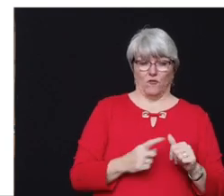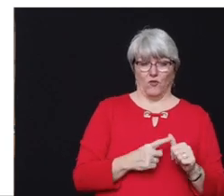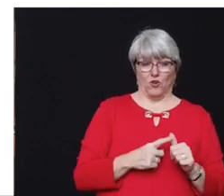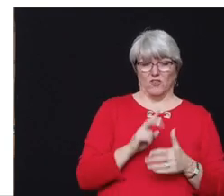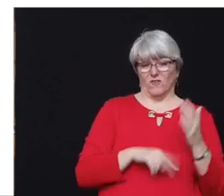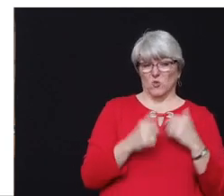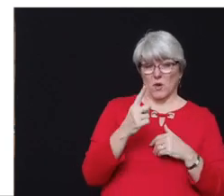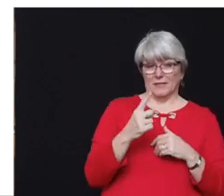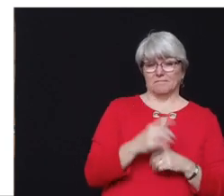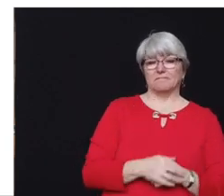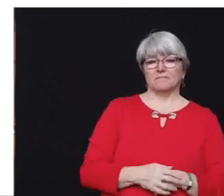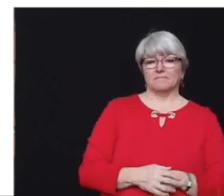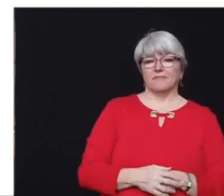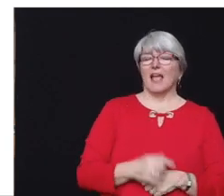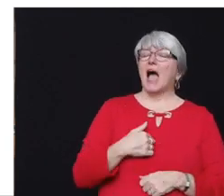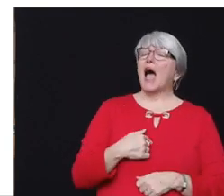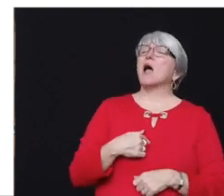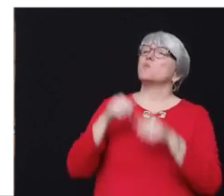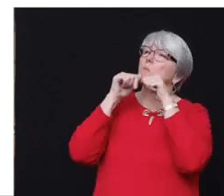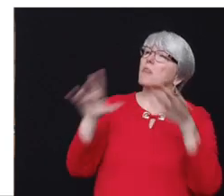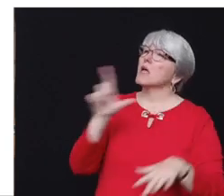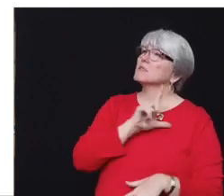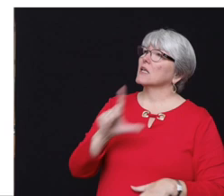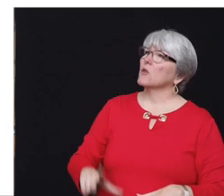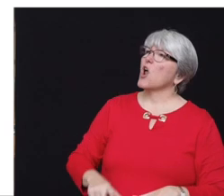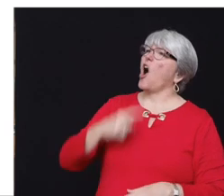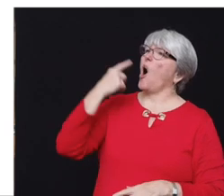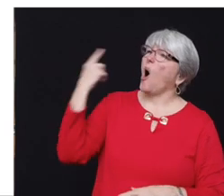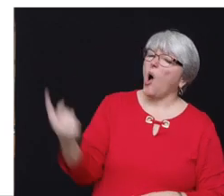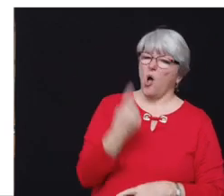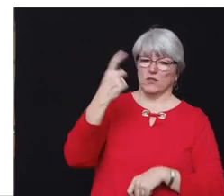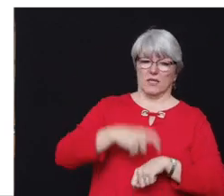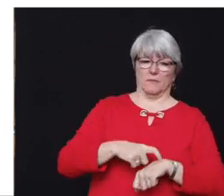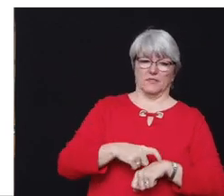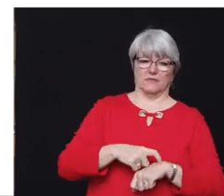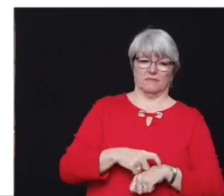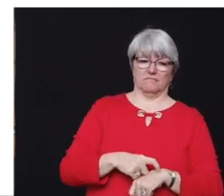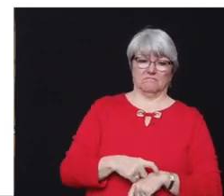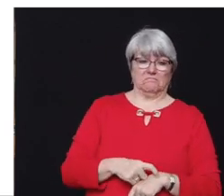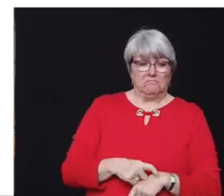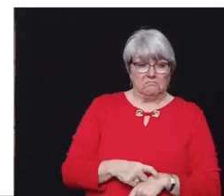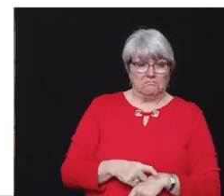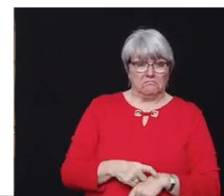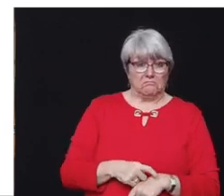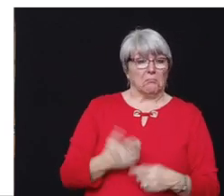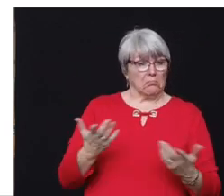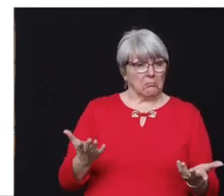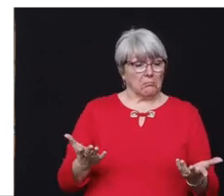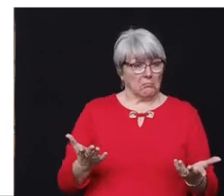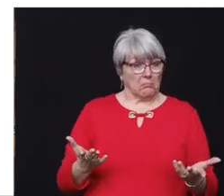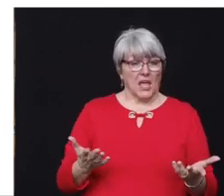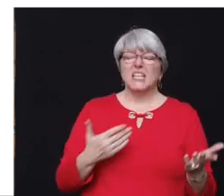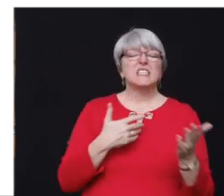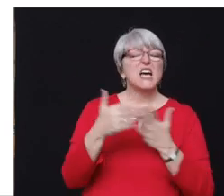from verse 1. David writes, "I will bless the Lord at all times." This is